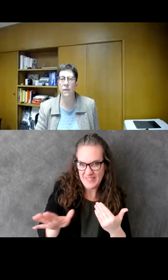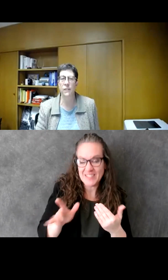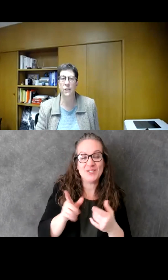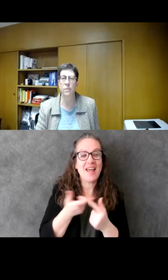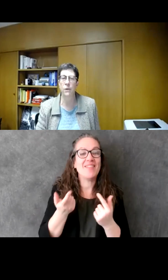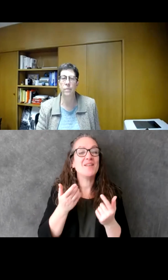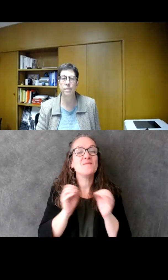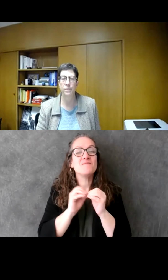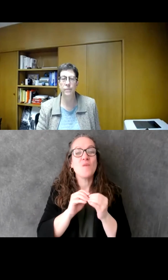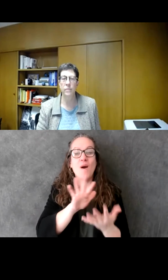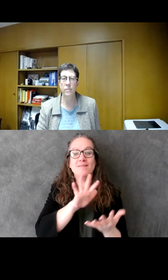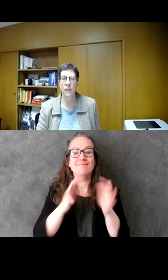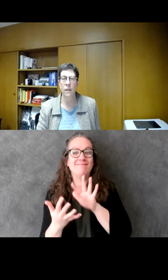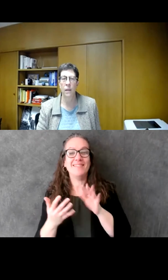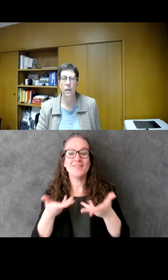of a conversation mode.